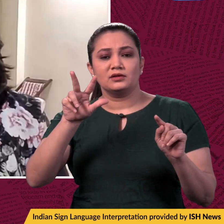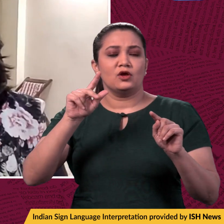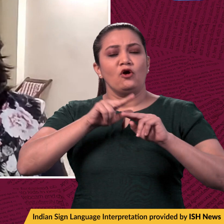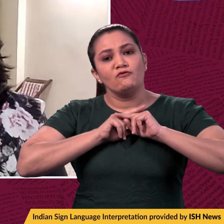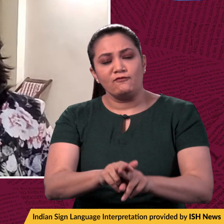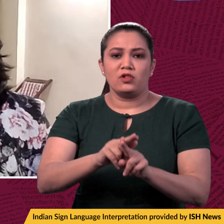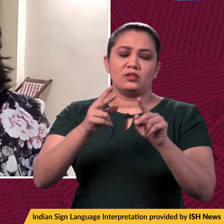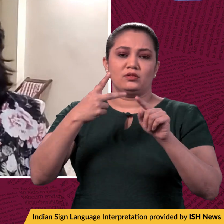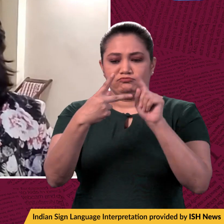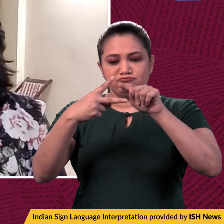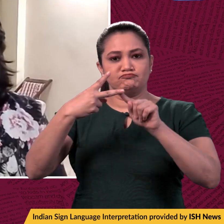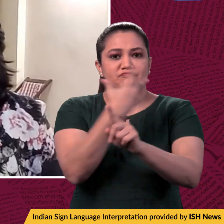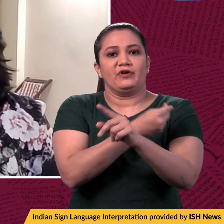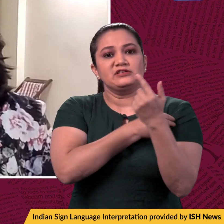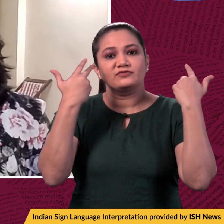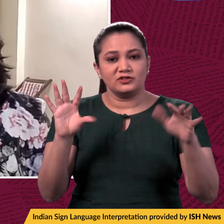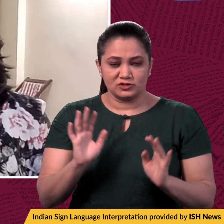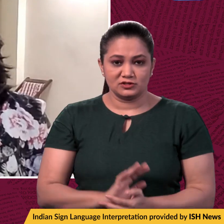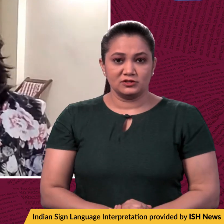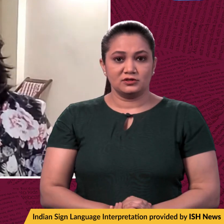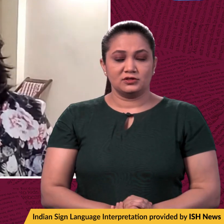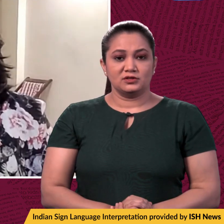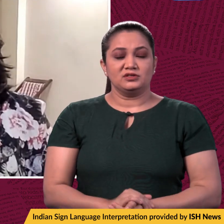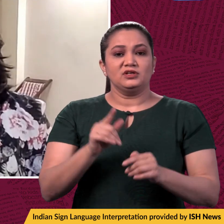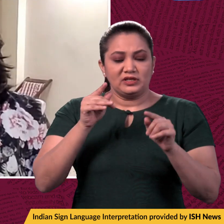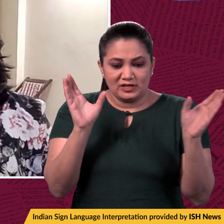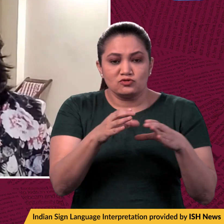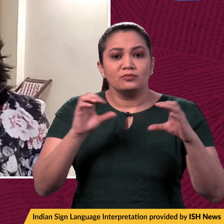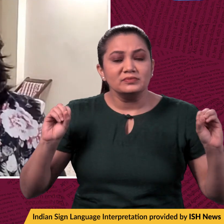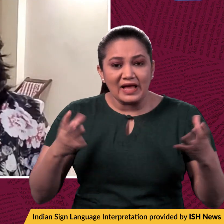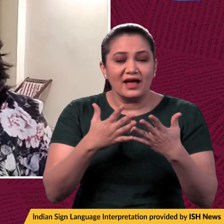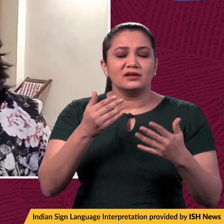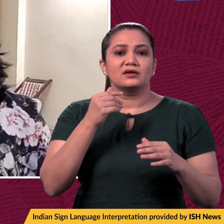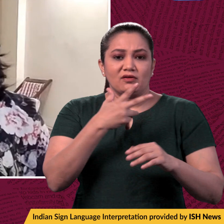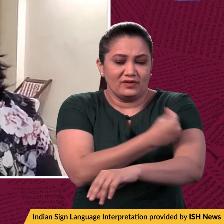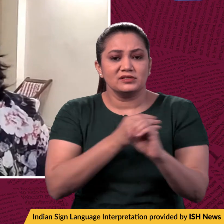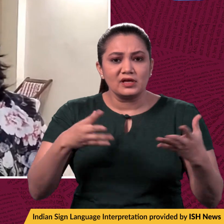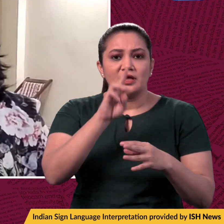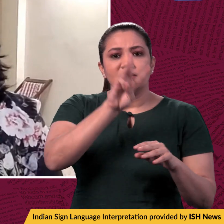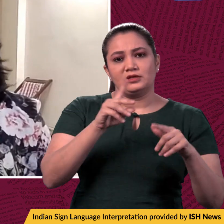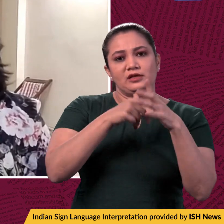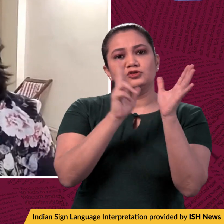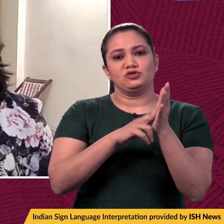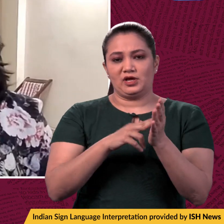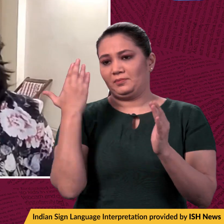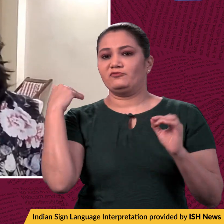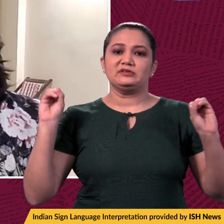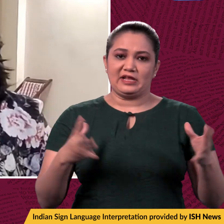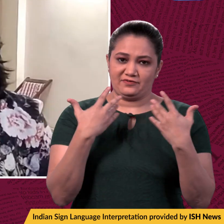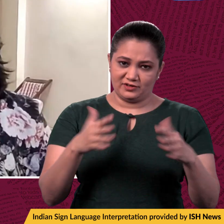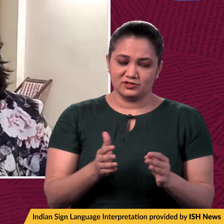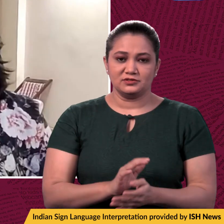18 are now fully vaccinated. The vaccination drive for this particular age group had started on the 3rd